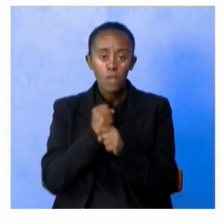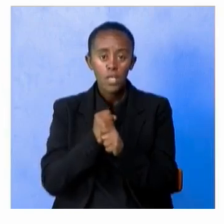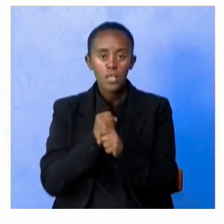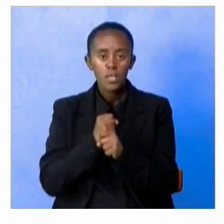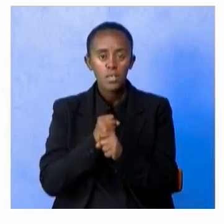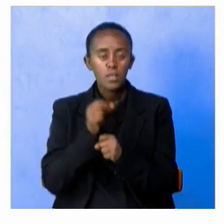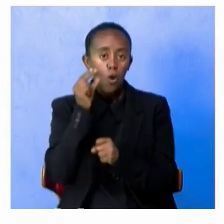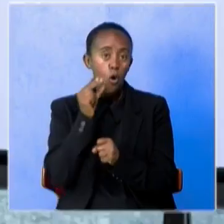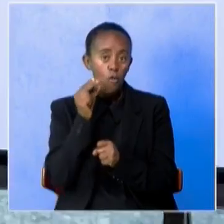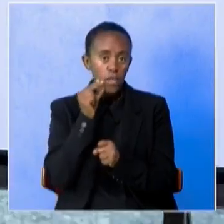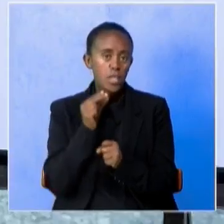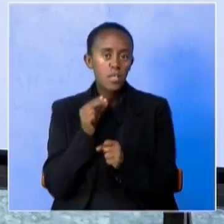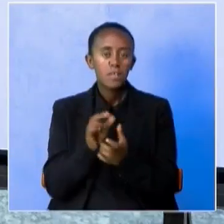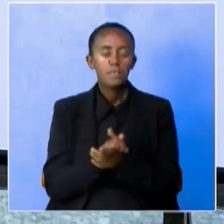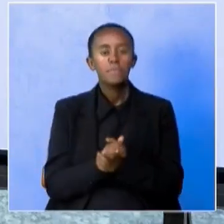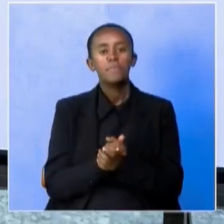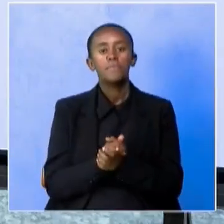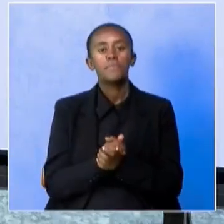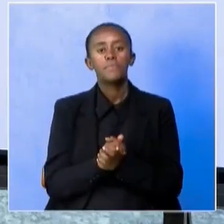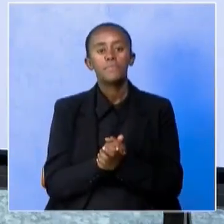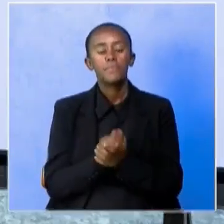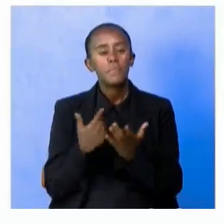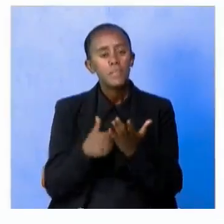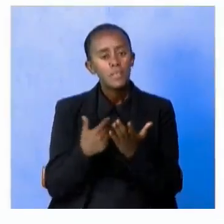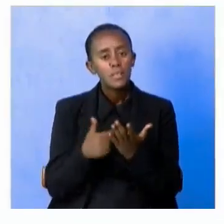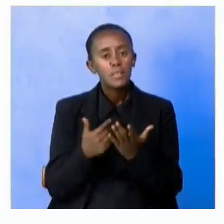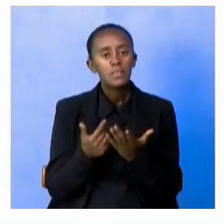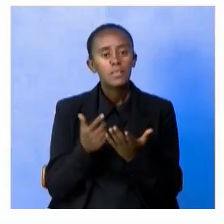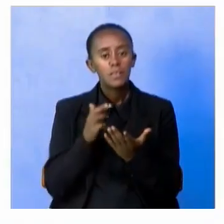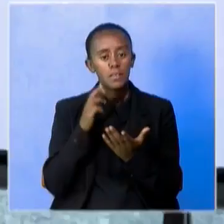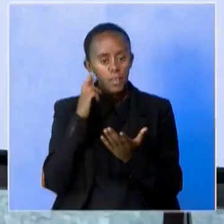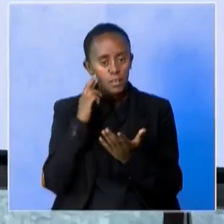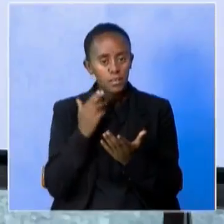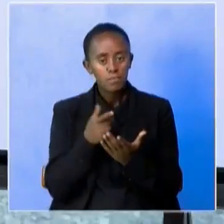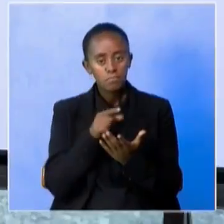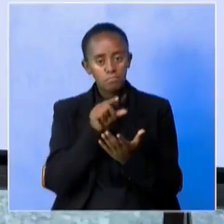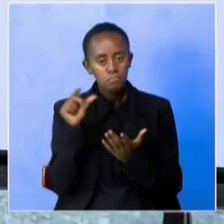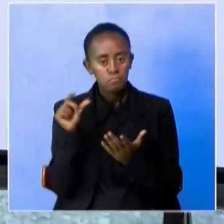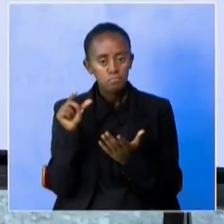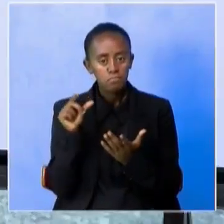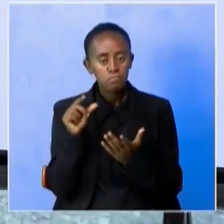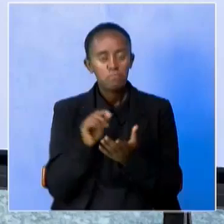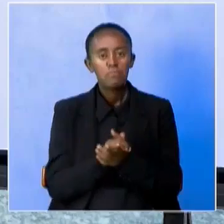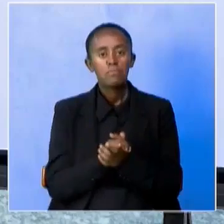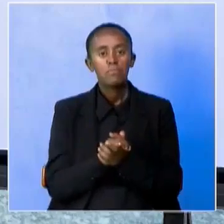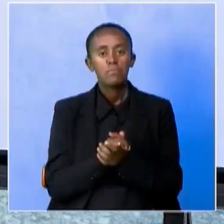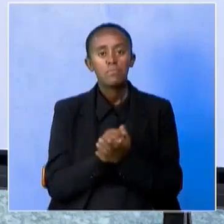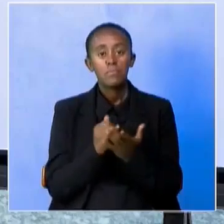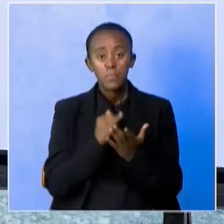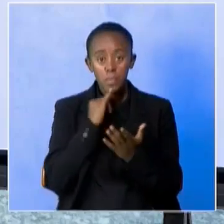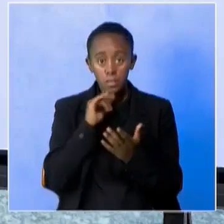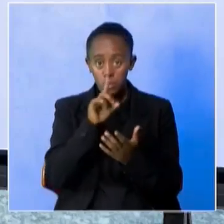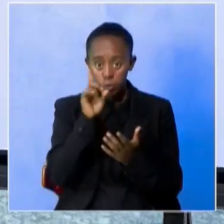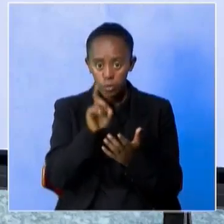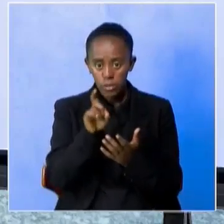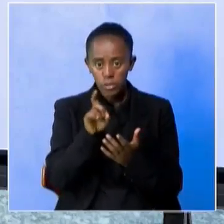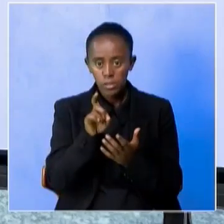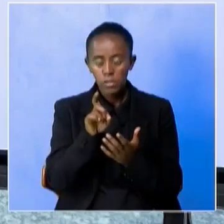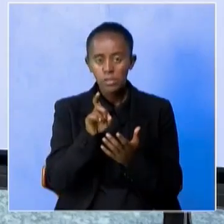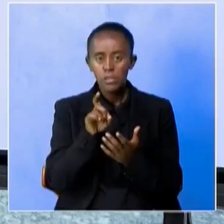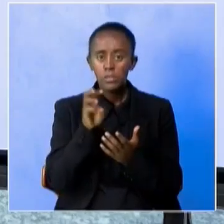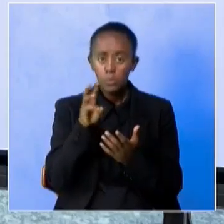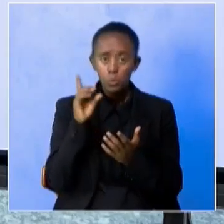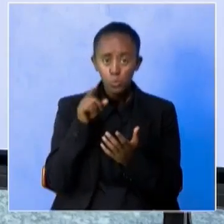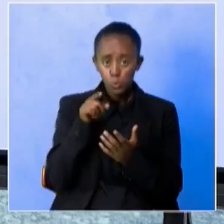So in this case, In this case, it is a question, right? Would you like